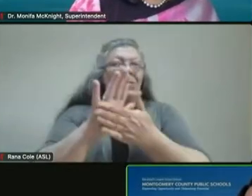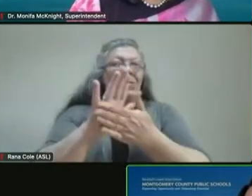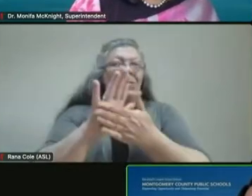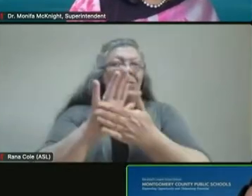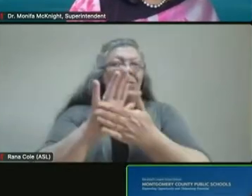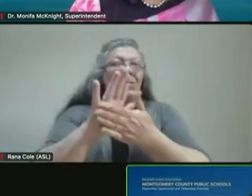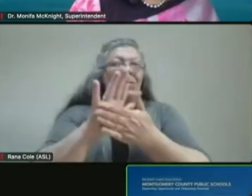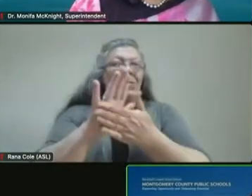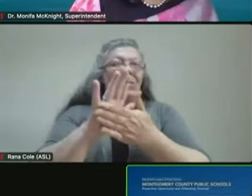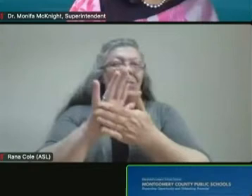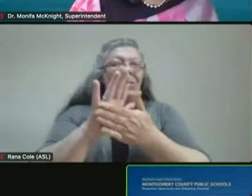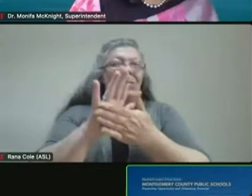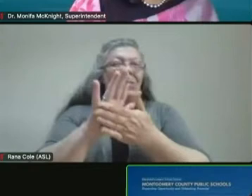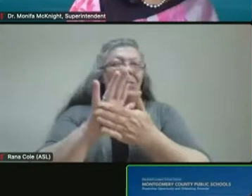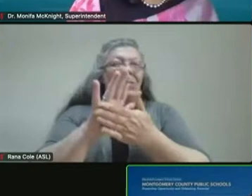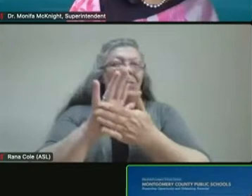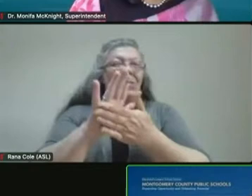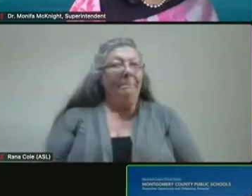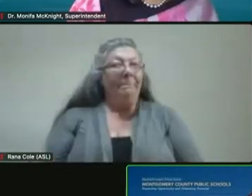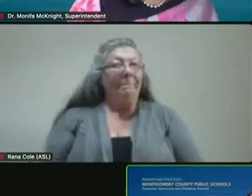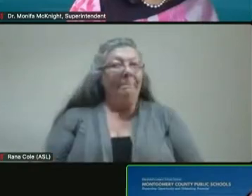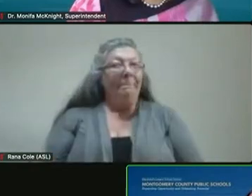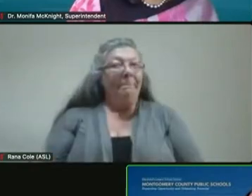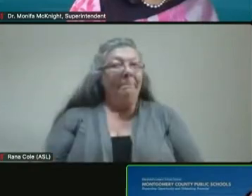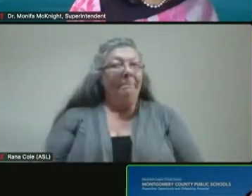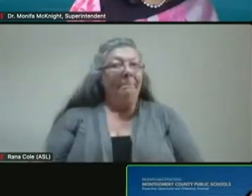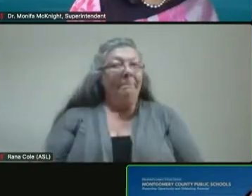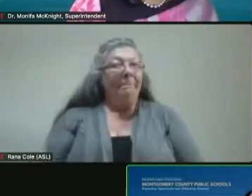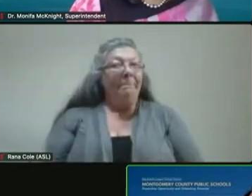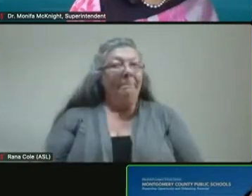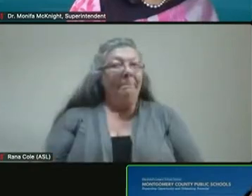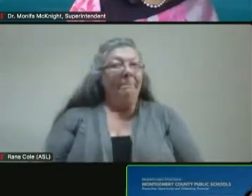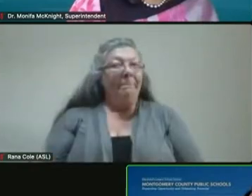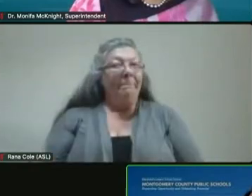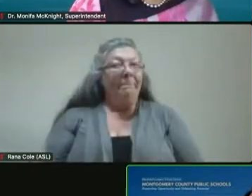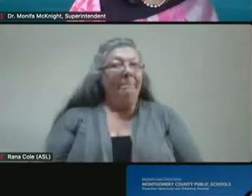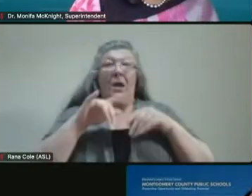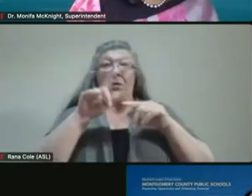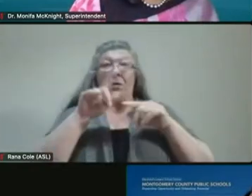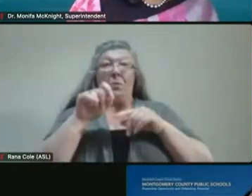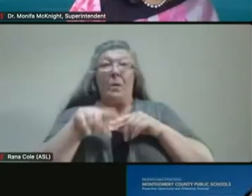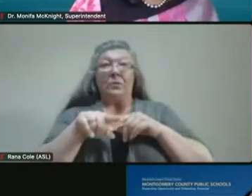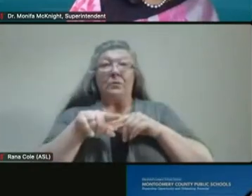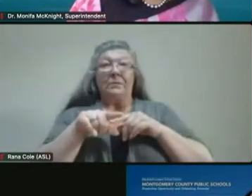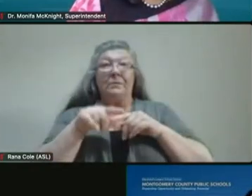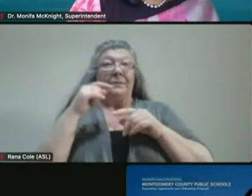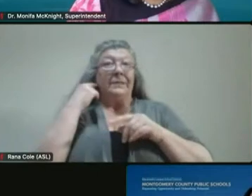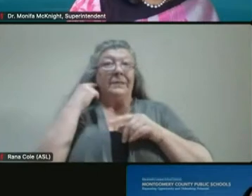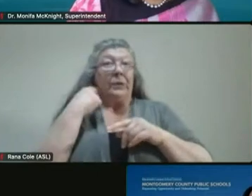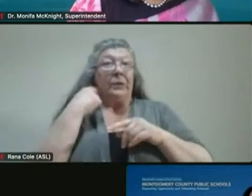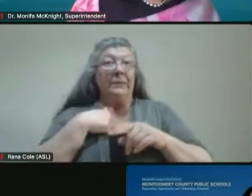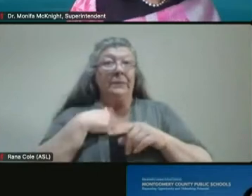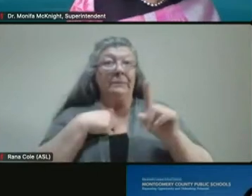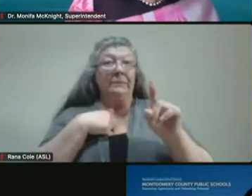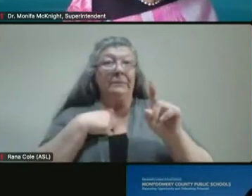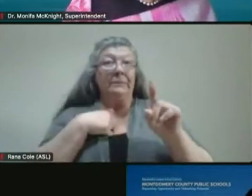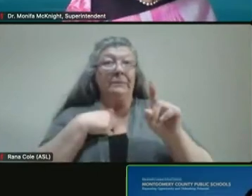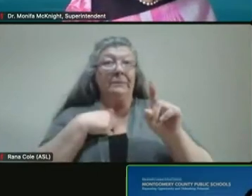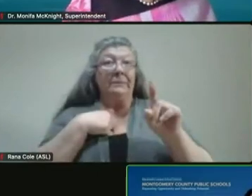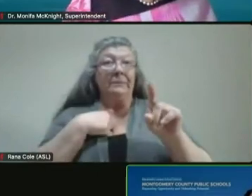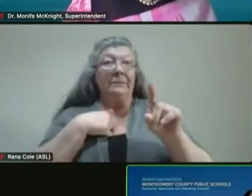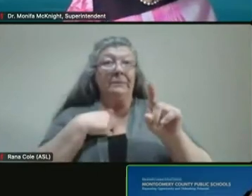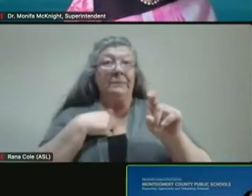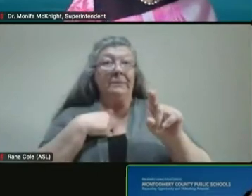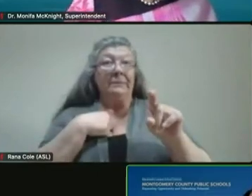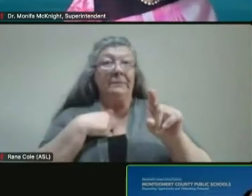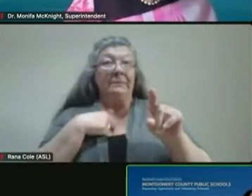I can take that question if you would like. Can you hear me? Yes, we can hear you, Yvonne. So we